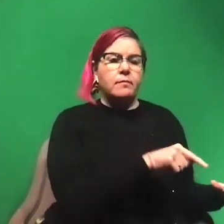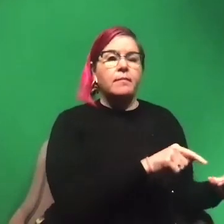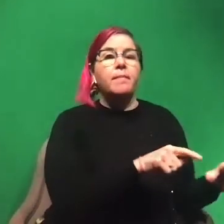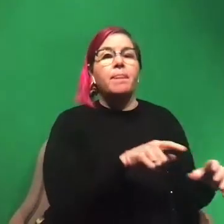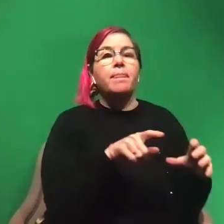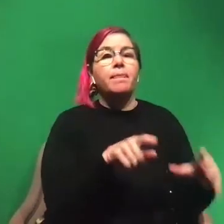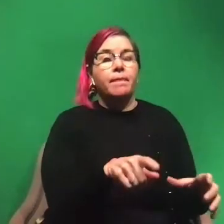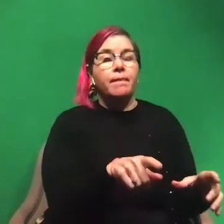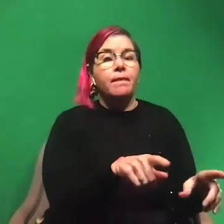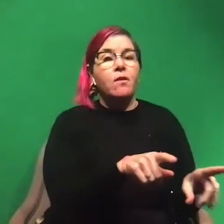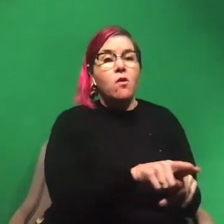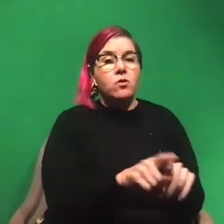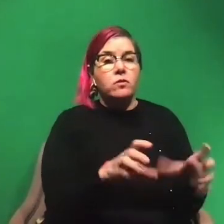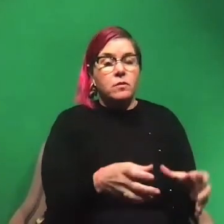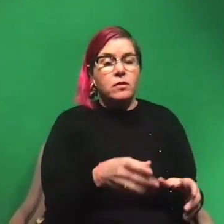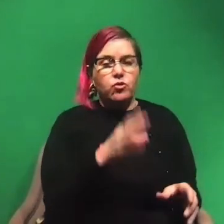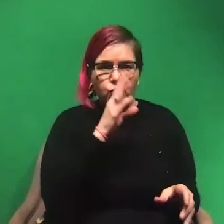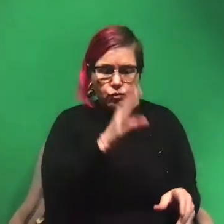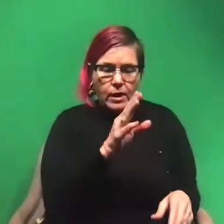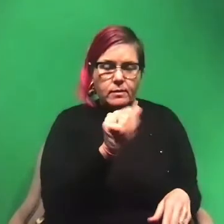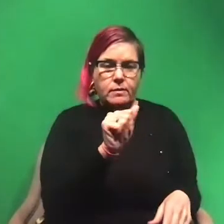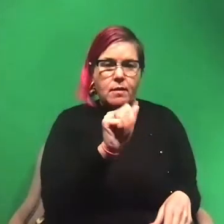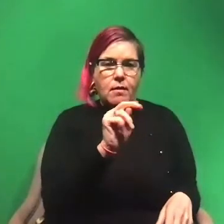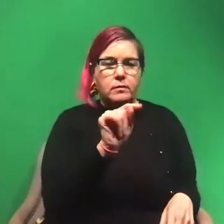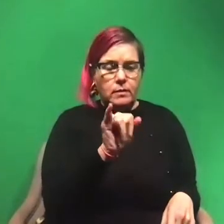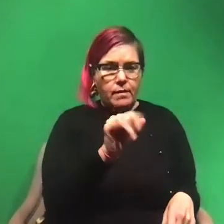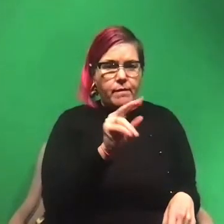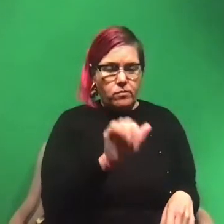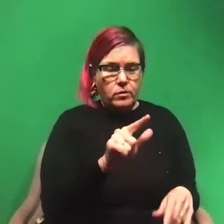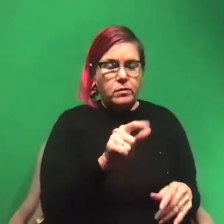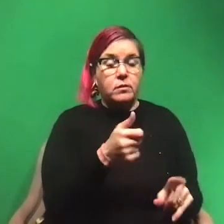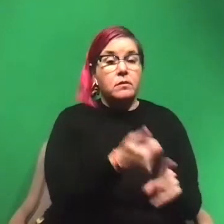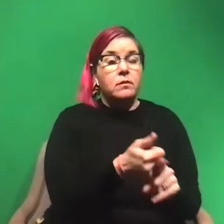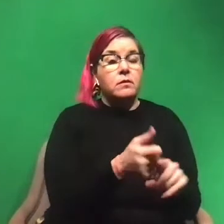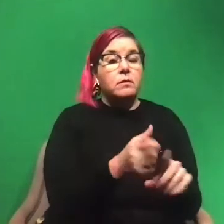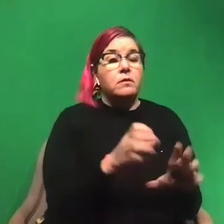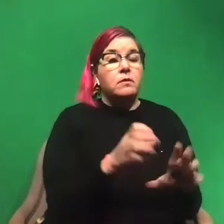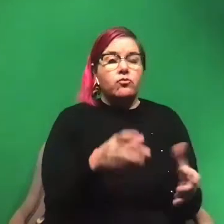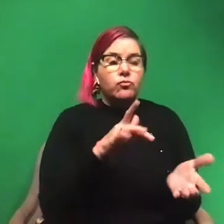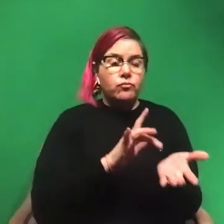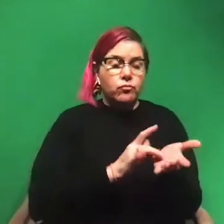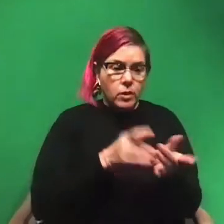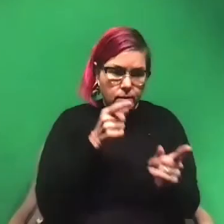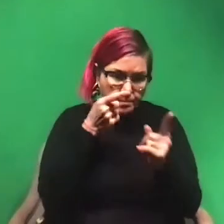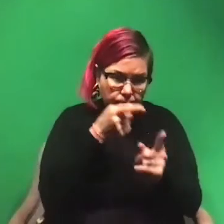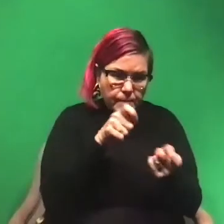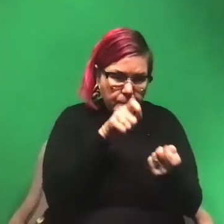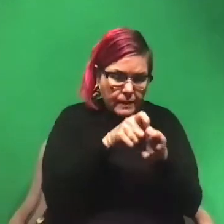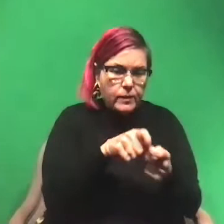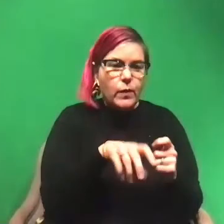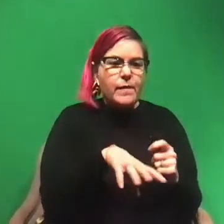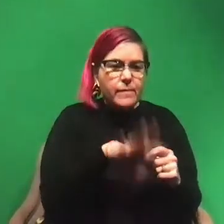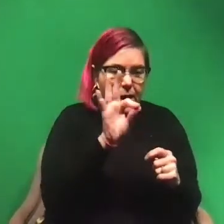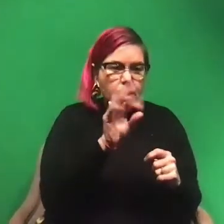While you also have what we call direct antivirals, which are then drugs that are really specific to binding